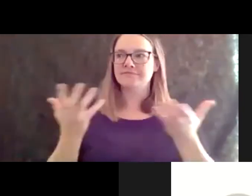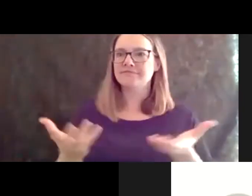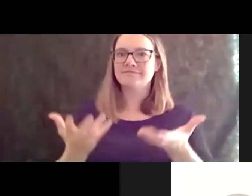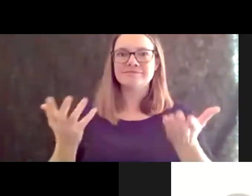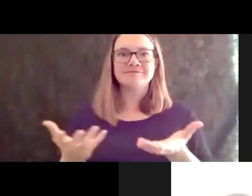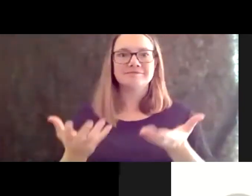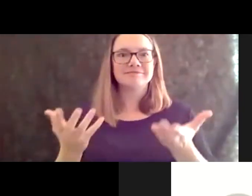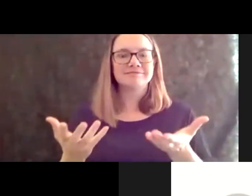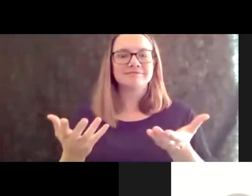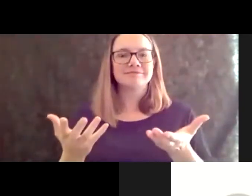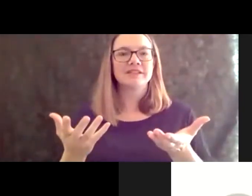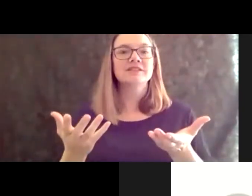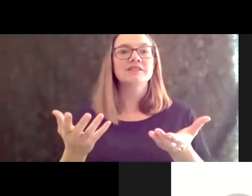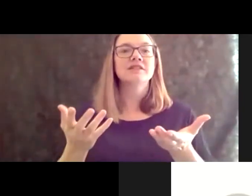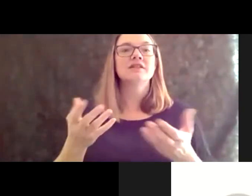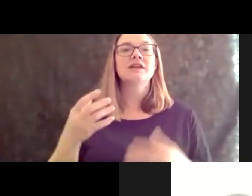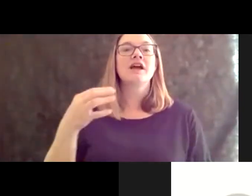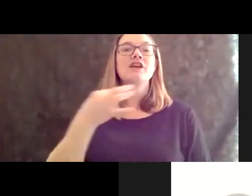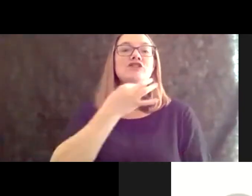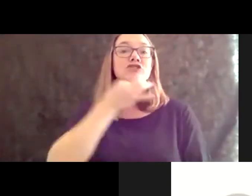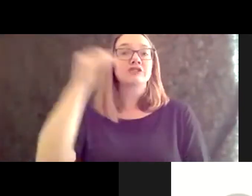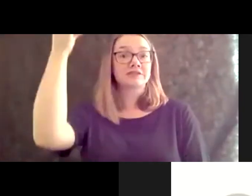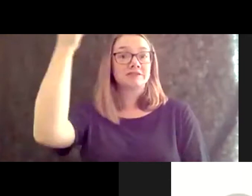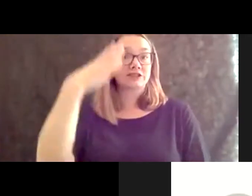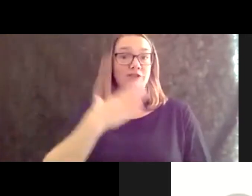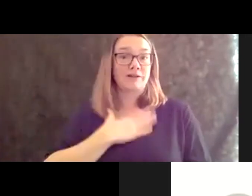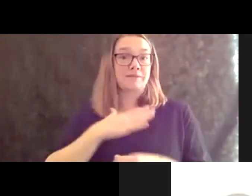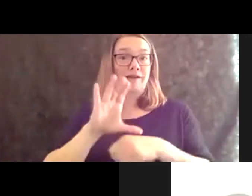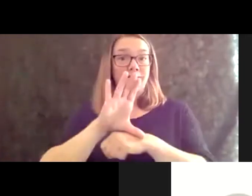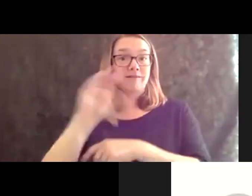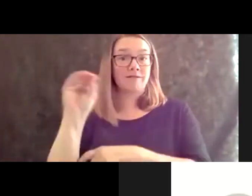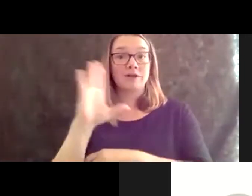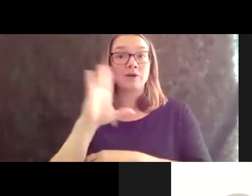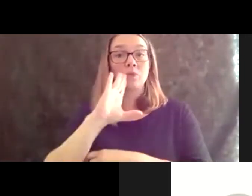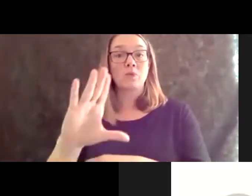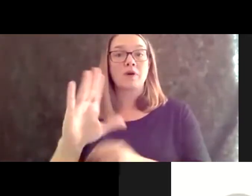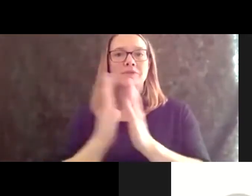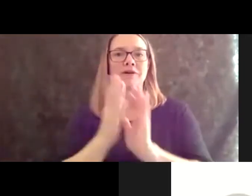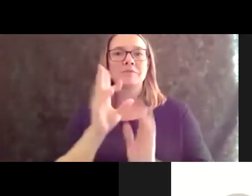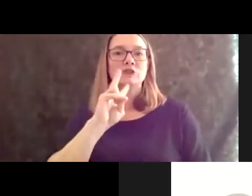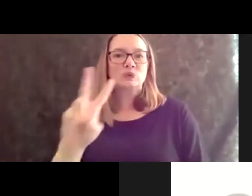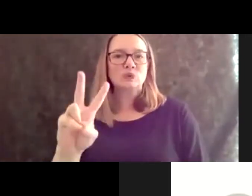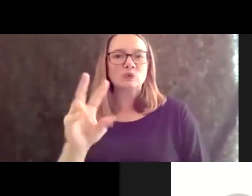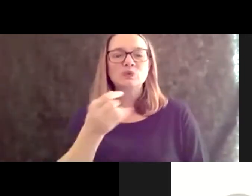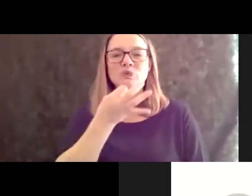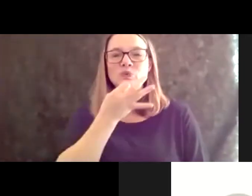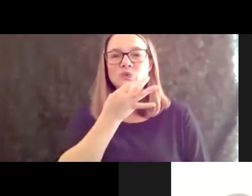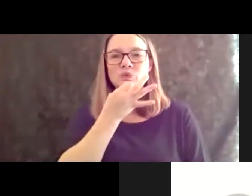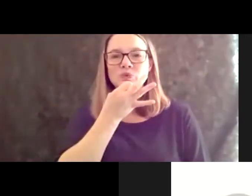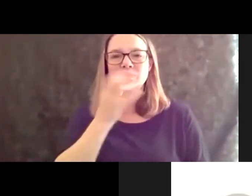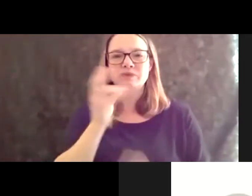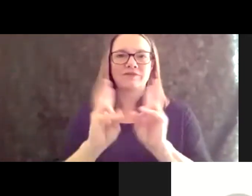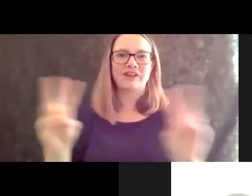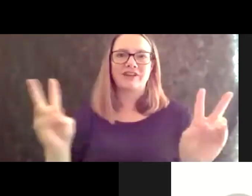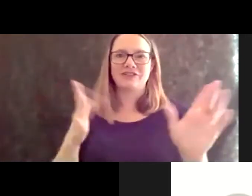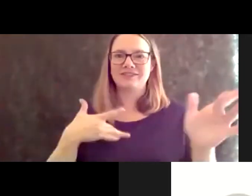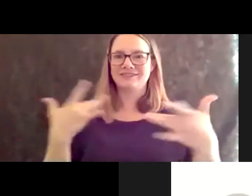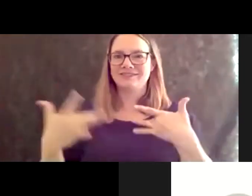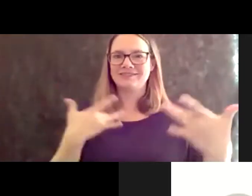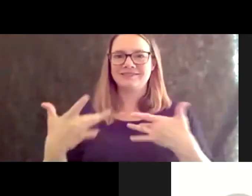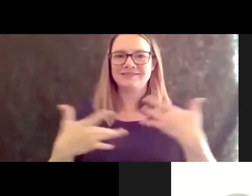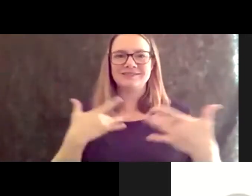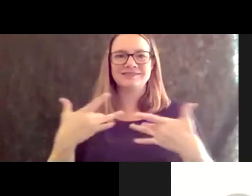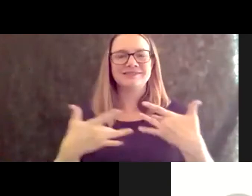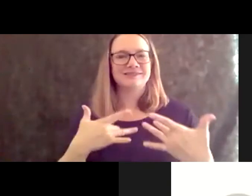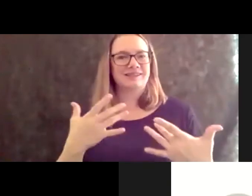is gonna be turning 2 here in about a month or so. So very exciting. Yeah, that's a little